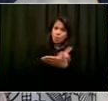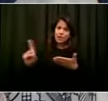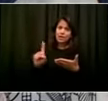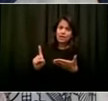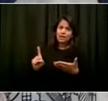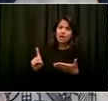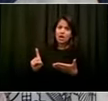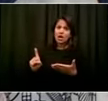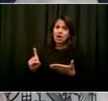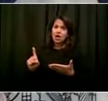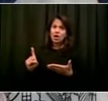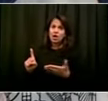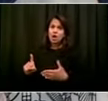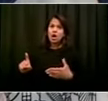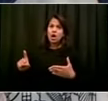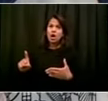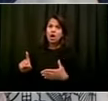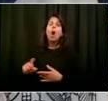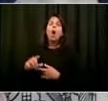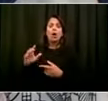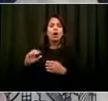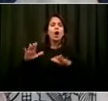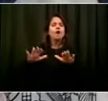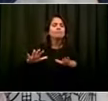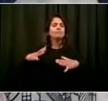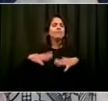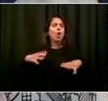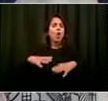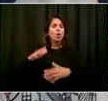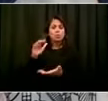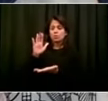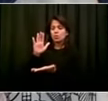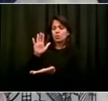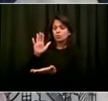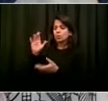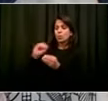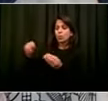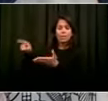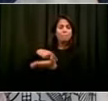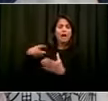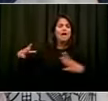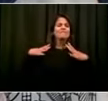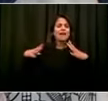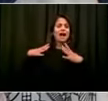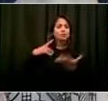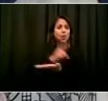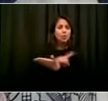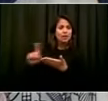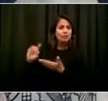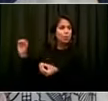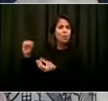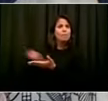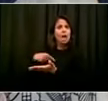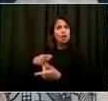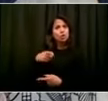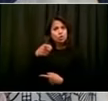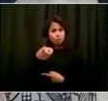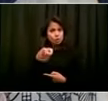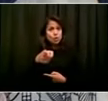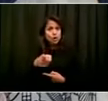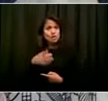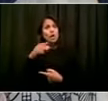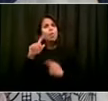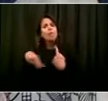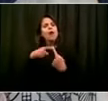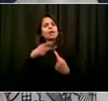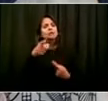for a number of city workers, they'll spread it out. But I think in my case, we're going to do it all in October. And again, I will still be working on my